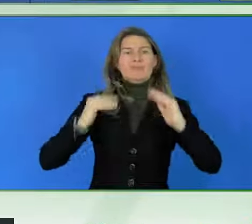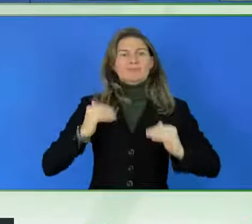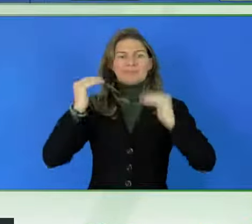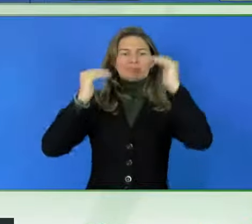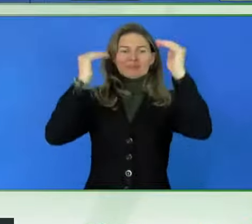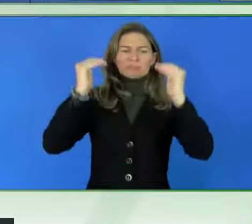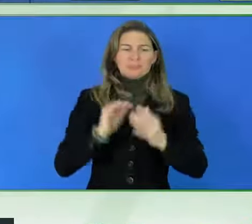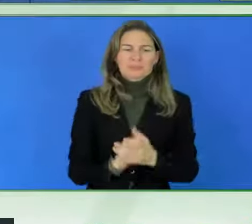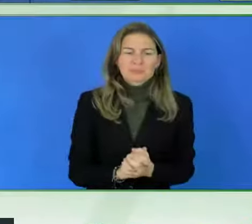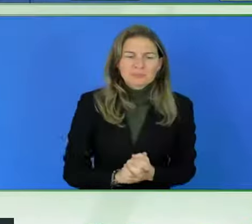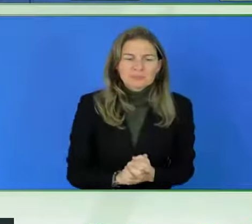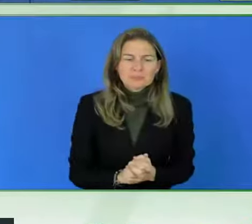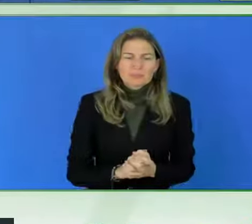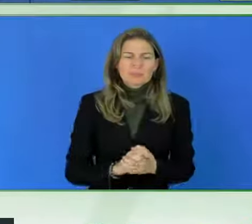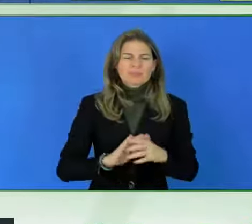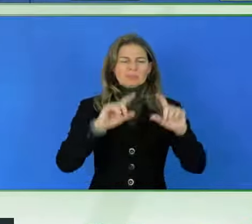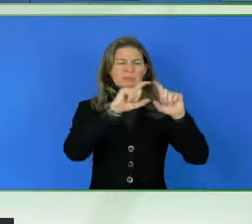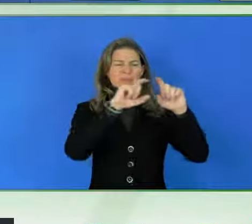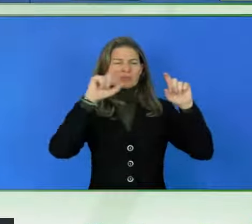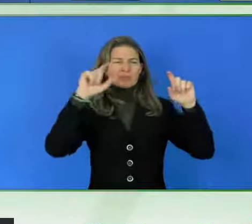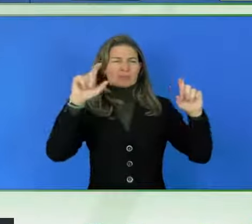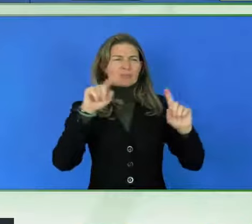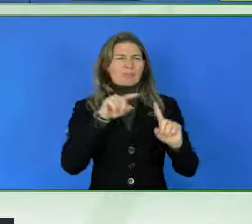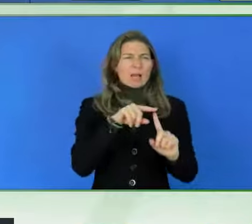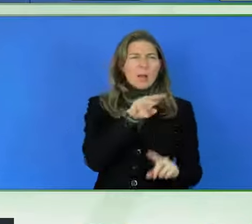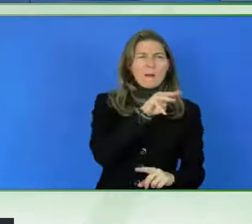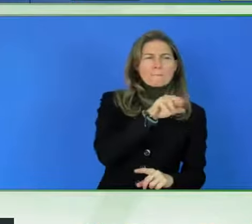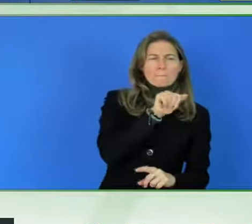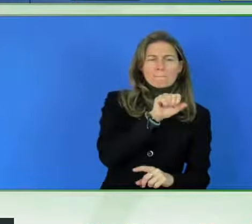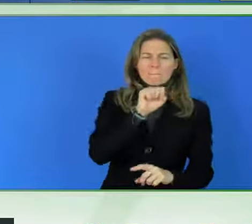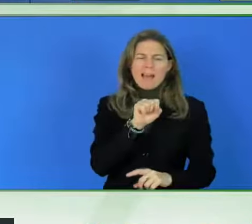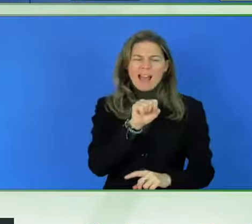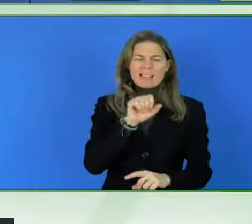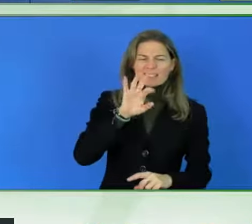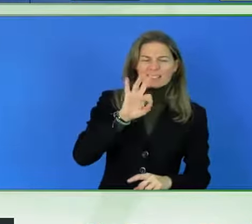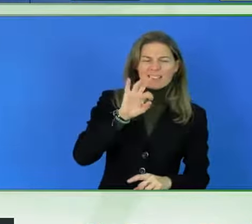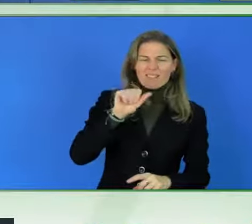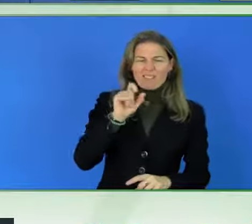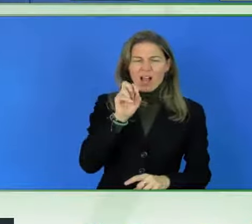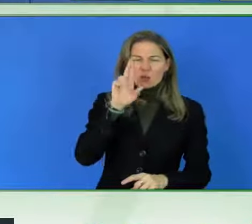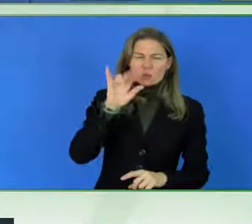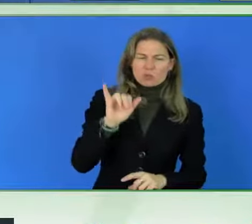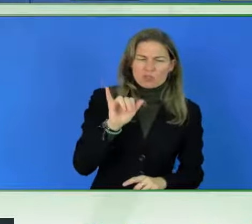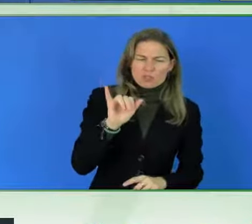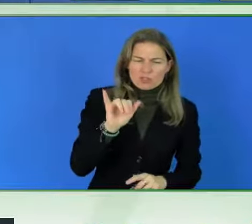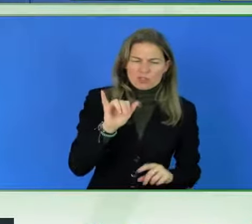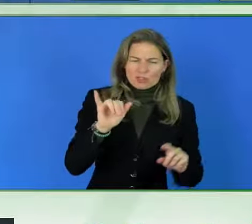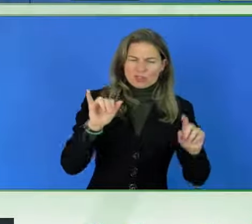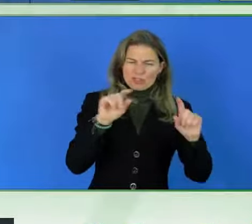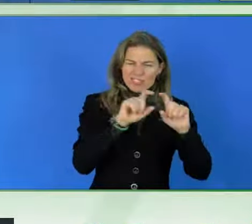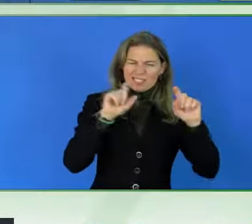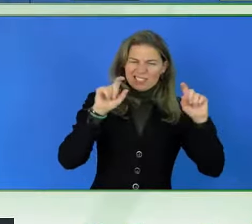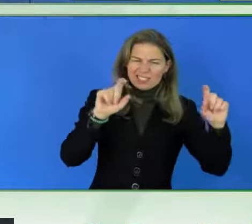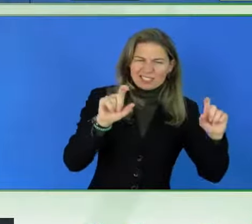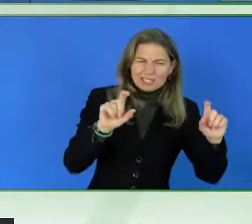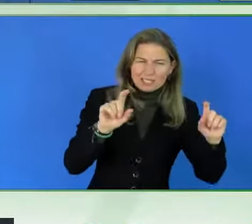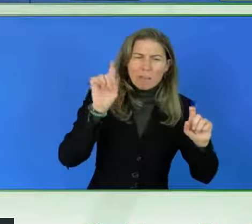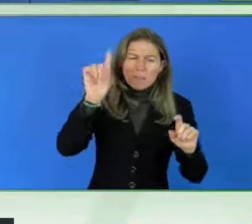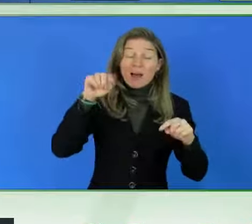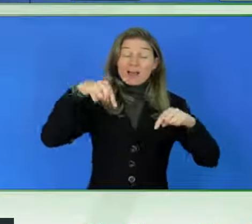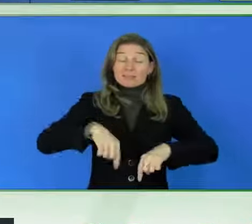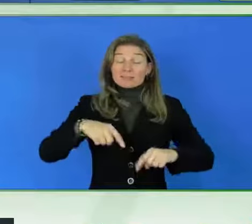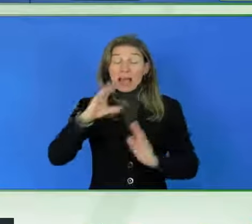name is Up and Town. So everything you will hear here in this presentation is about Up and Town.